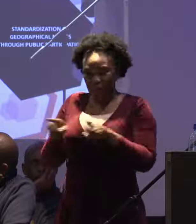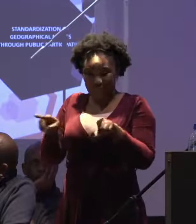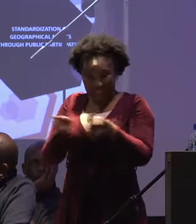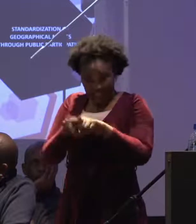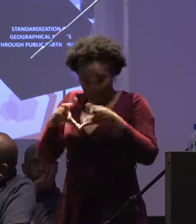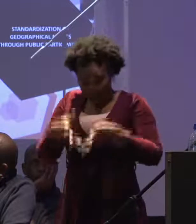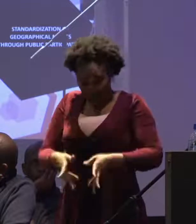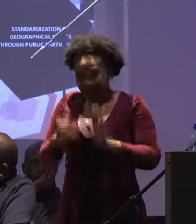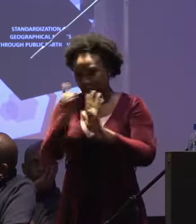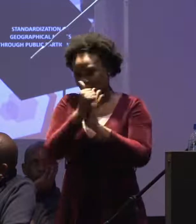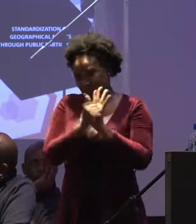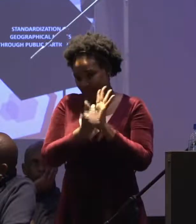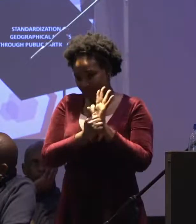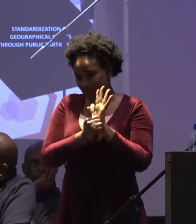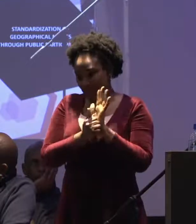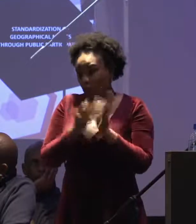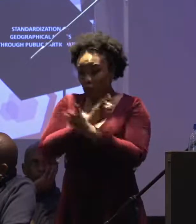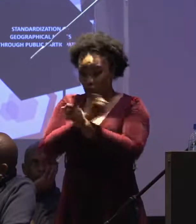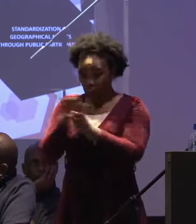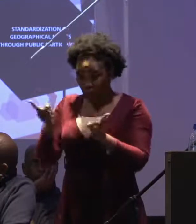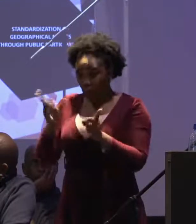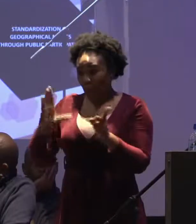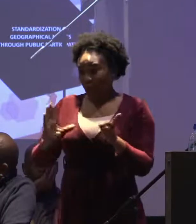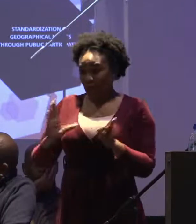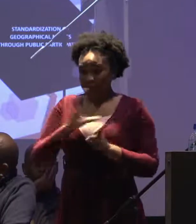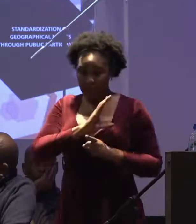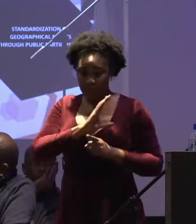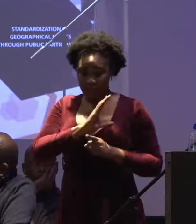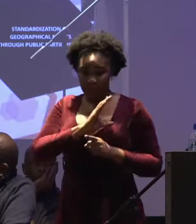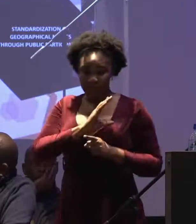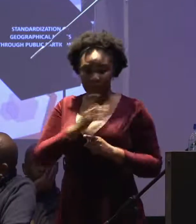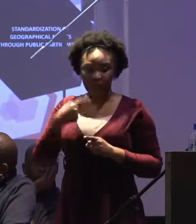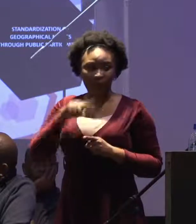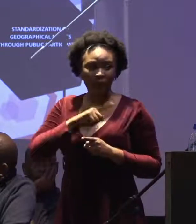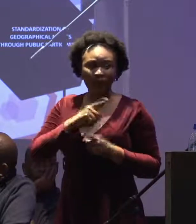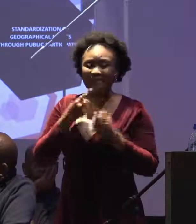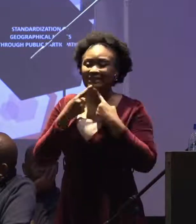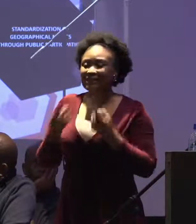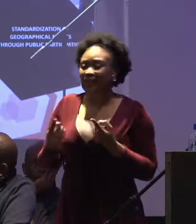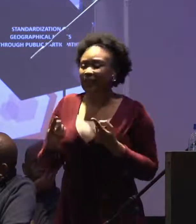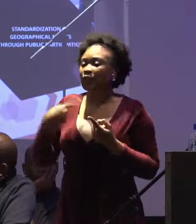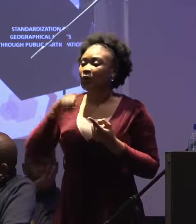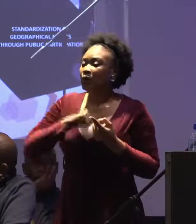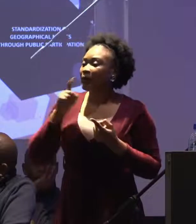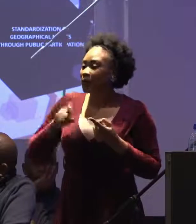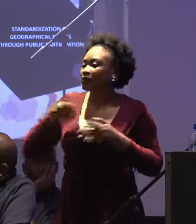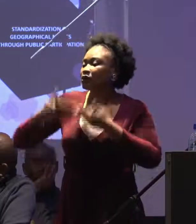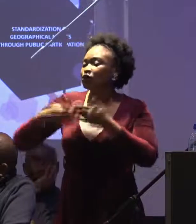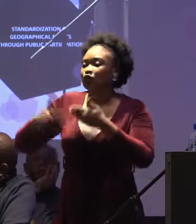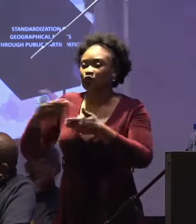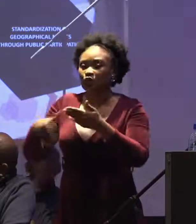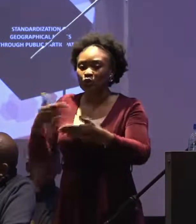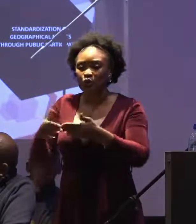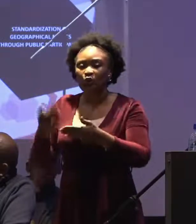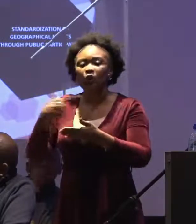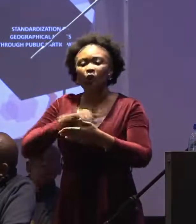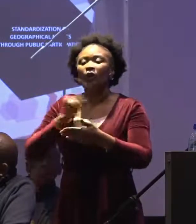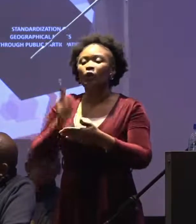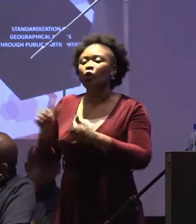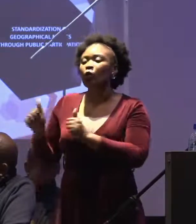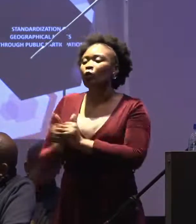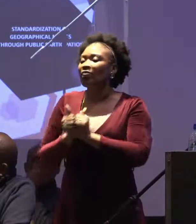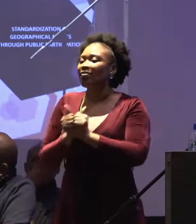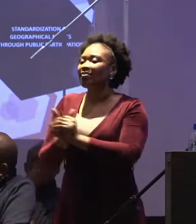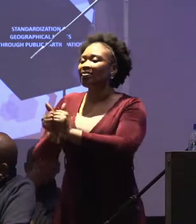leaving you as the council in saying that let us continue. We'll walk side by